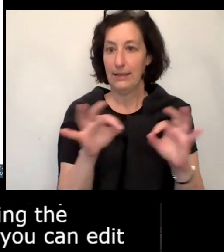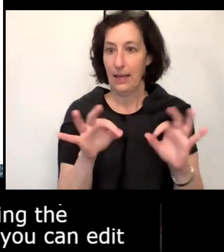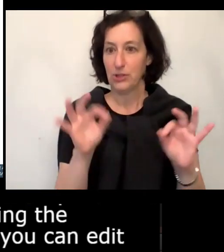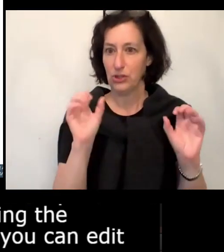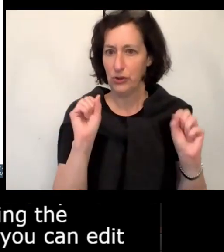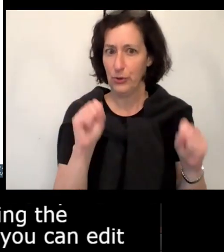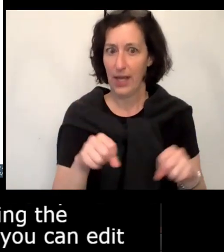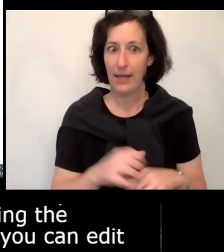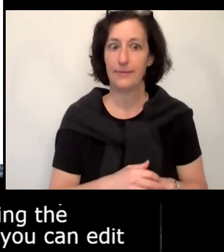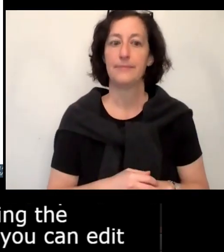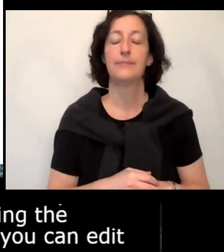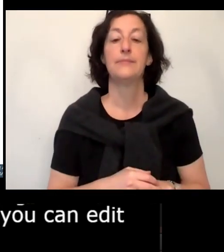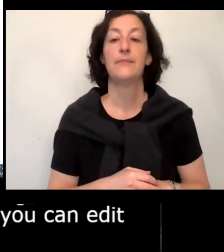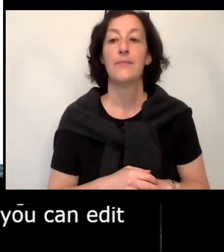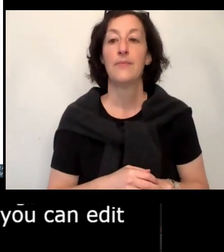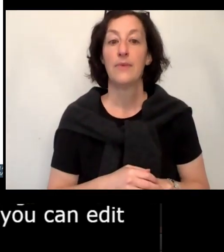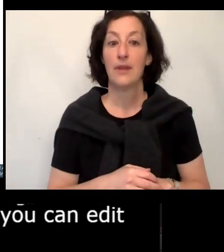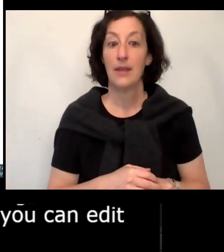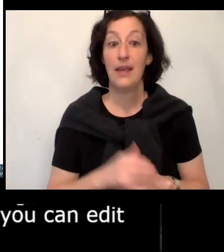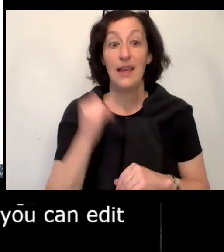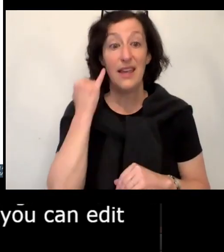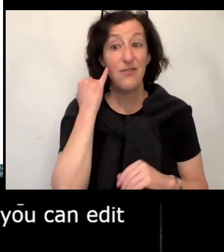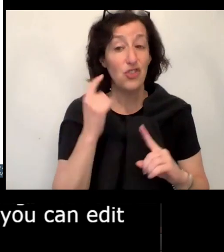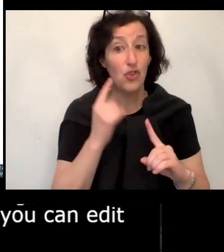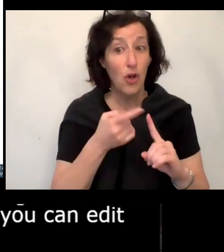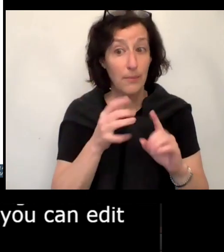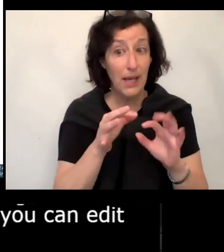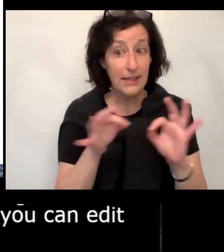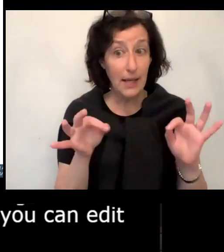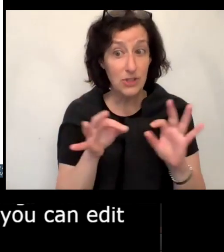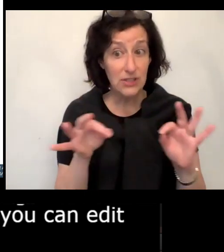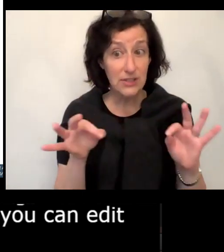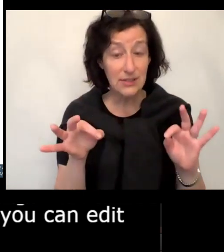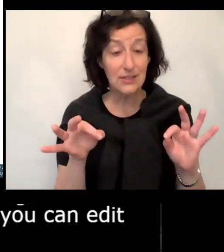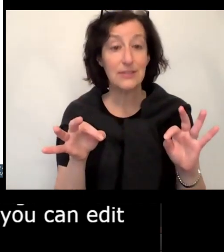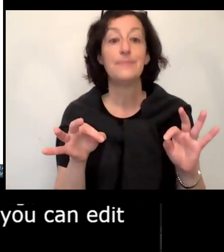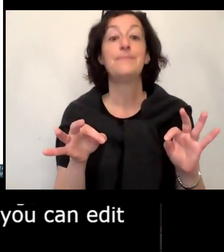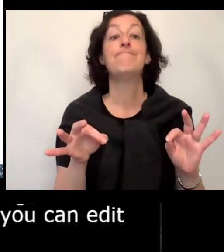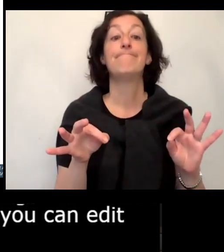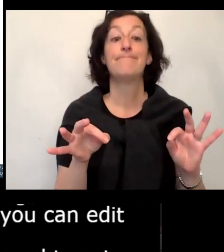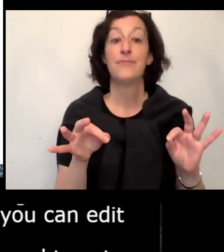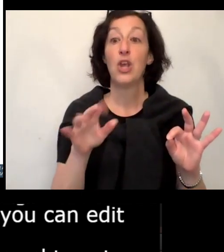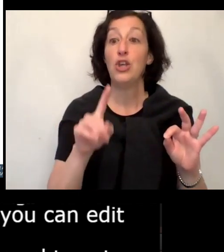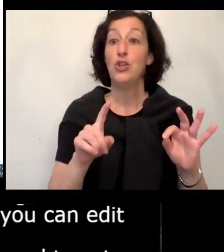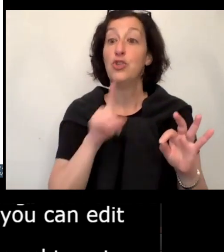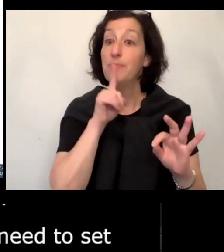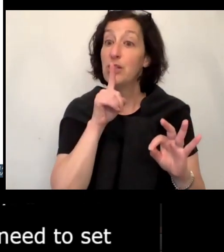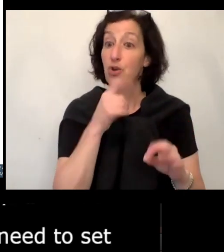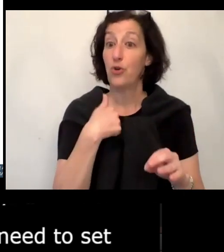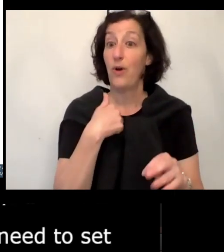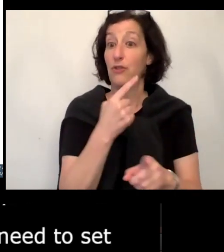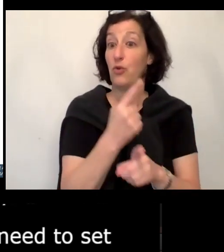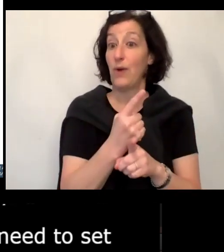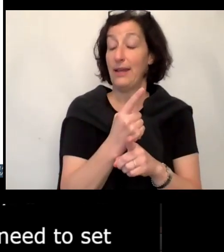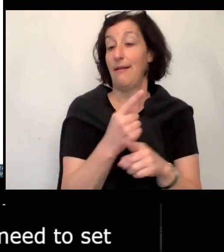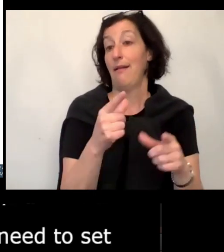If you are generating captions automatically, there's you need to set the language.